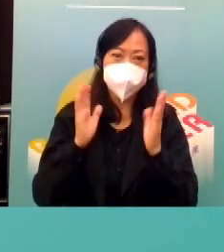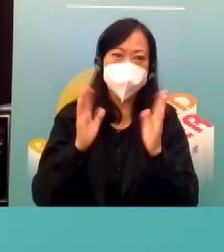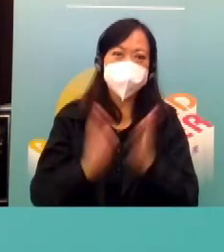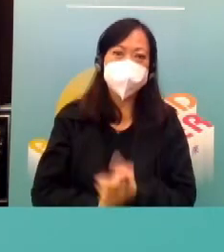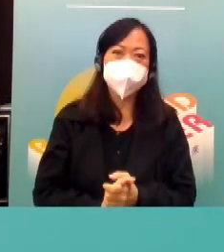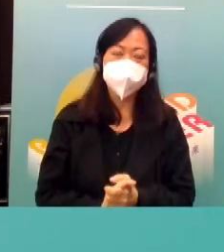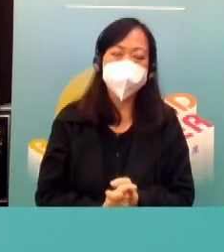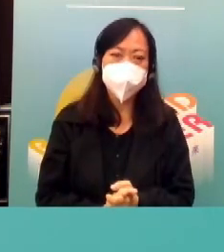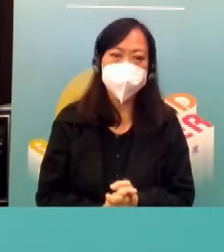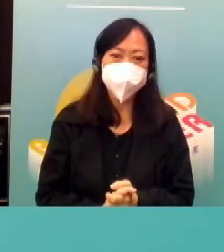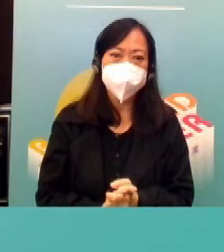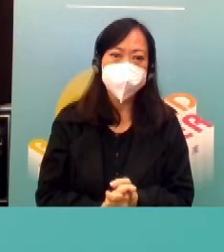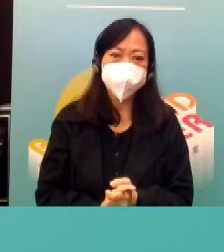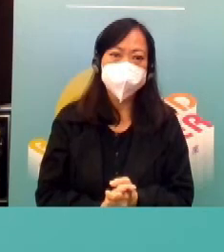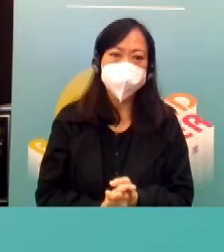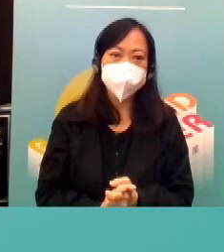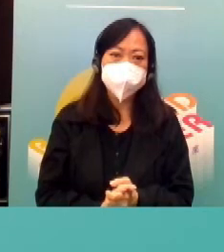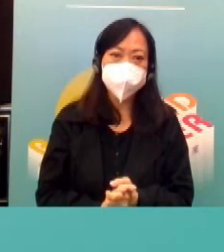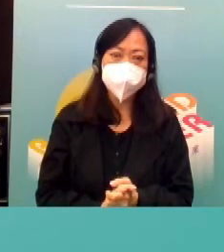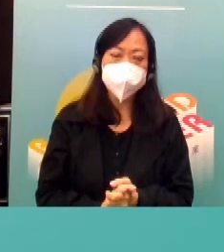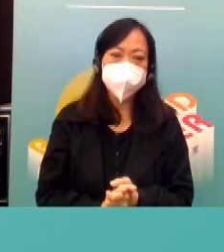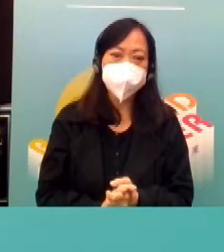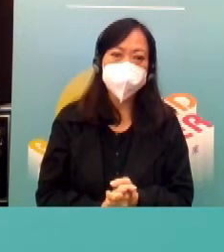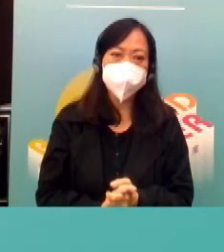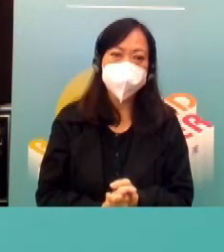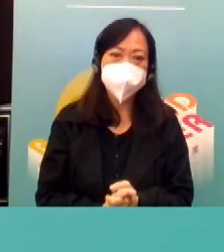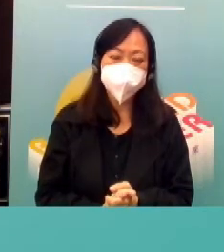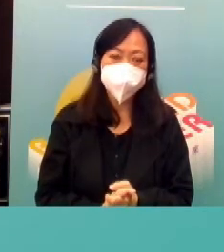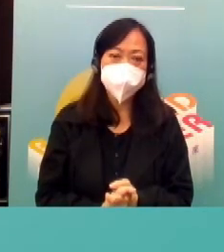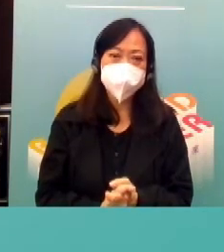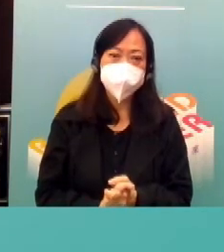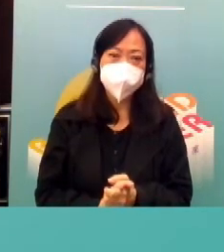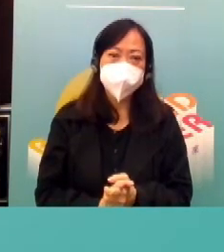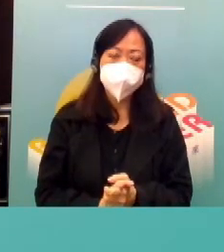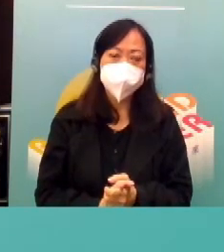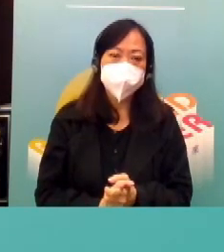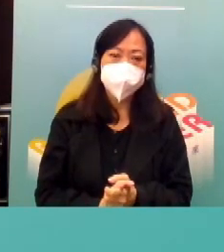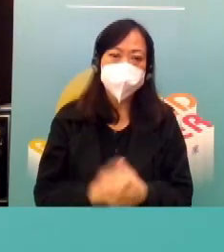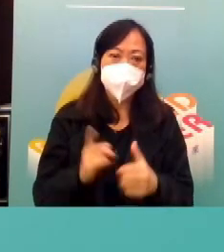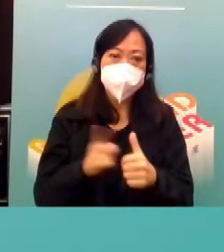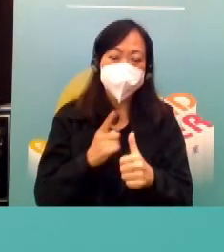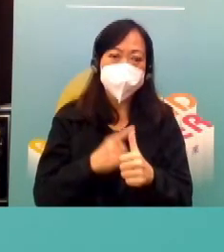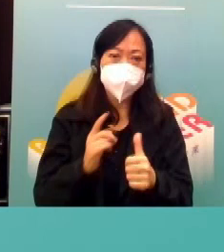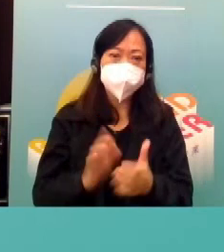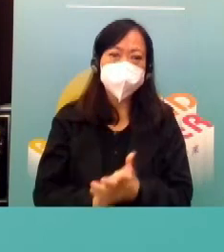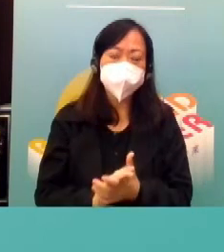Is the mic working? Okay, thank you very much. First of all, thank you,